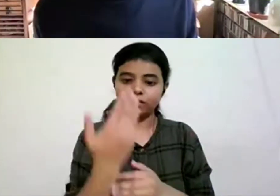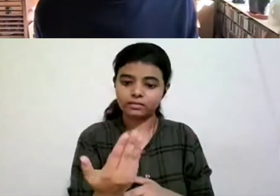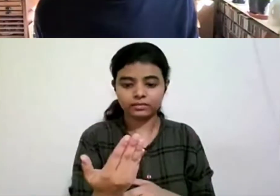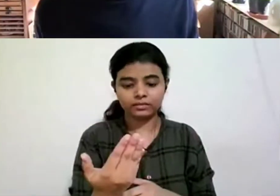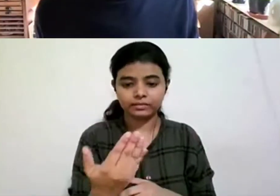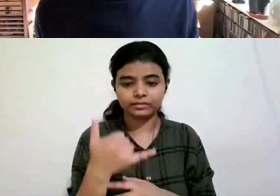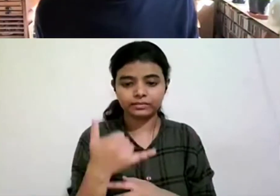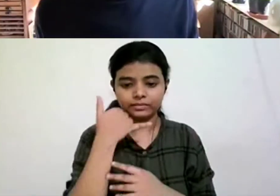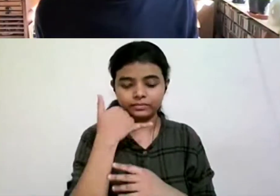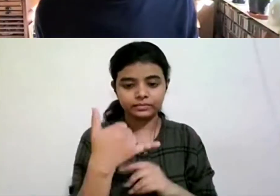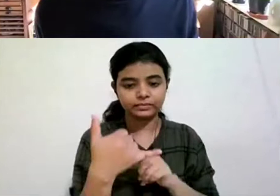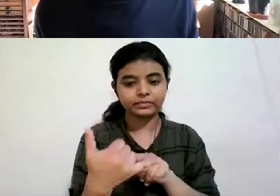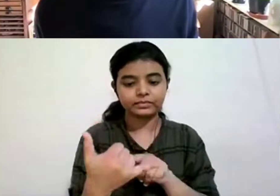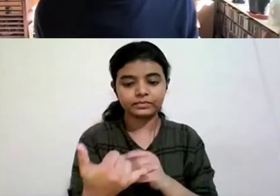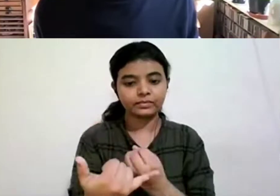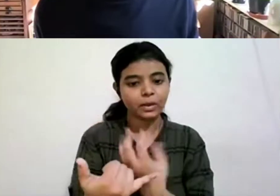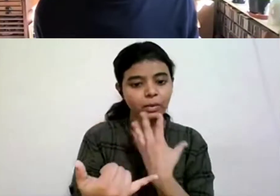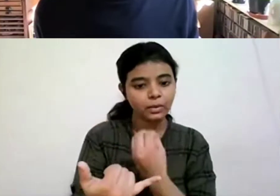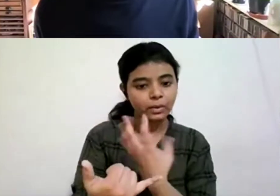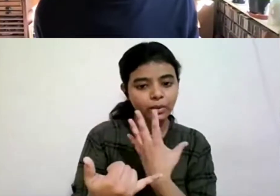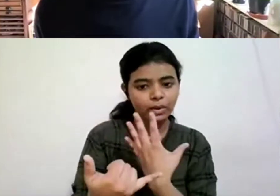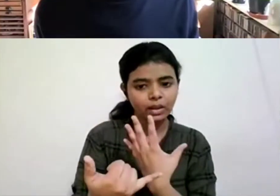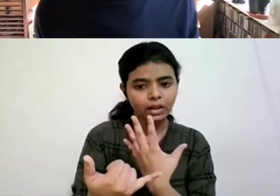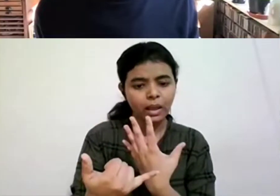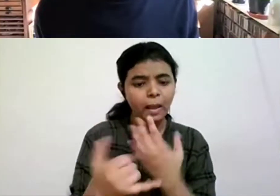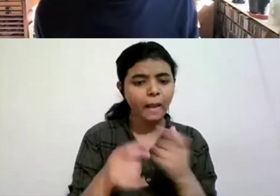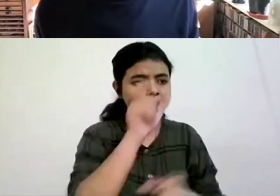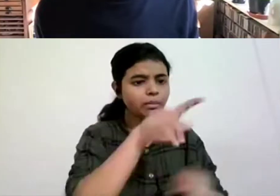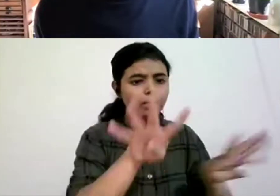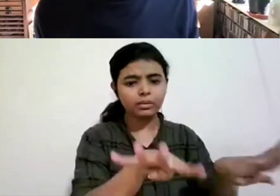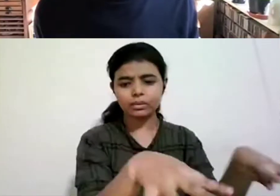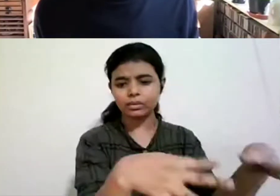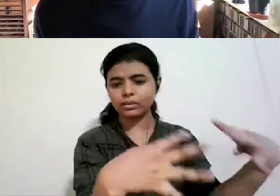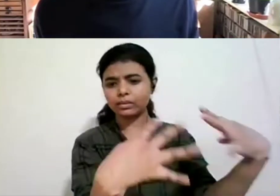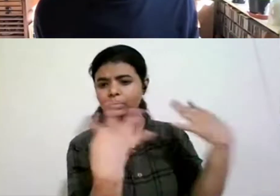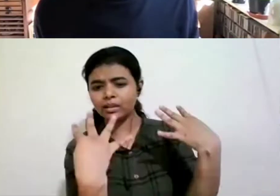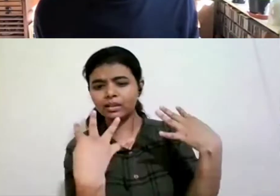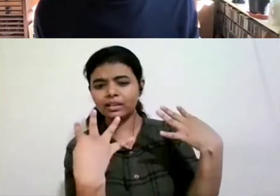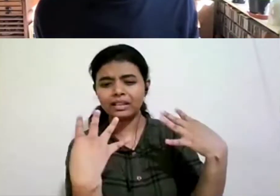then the whole world will turn and stare at you.